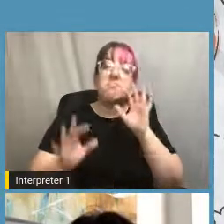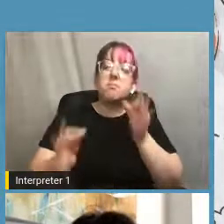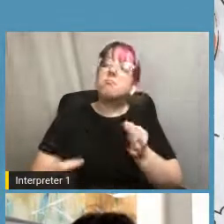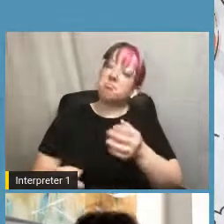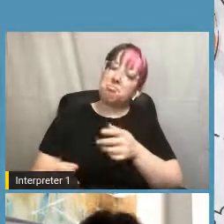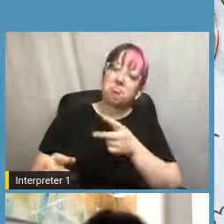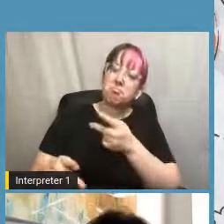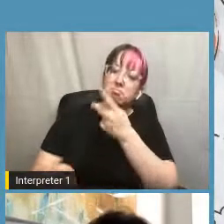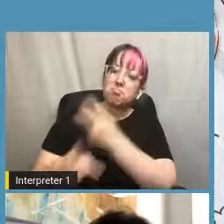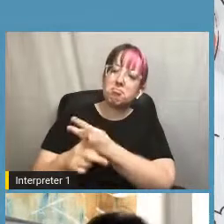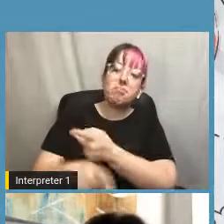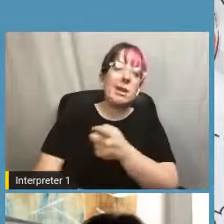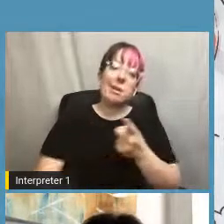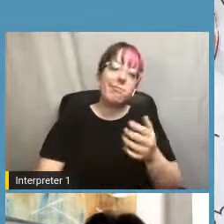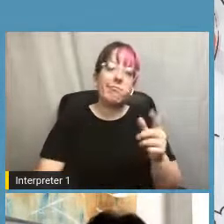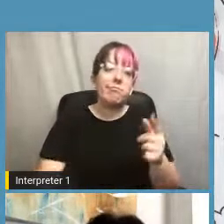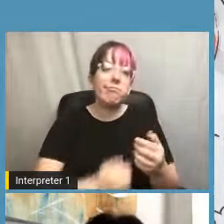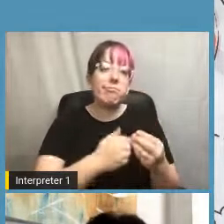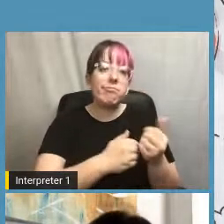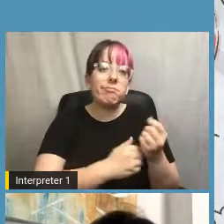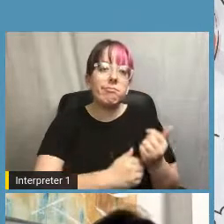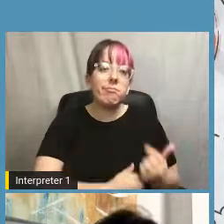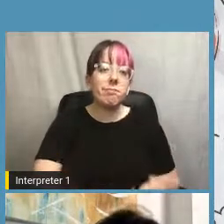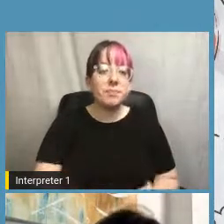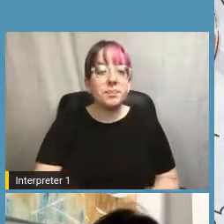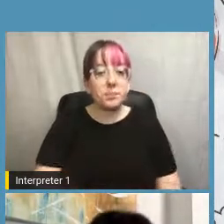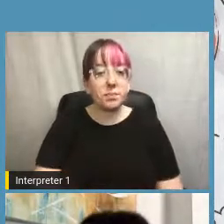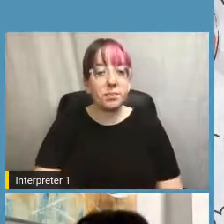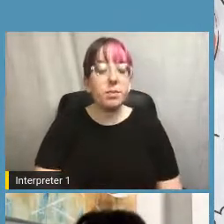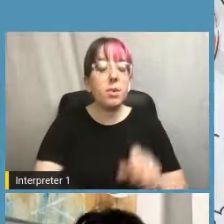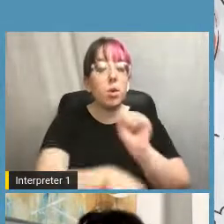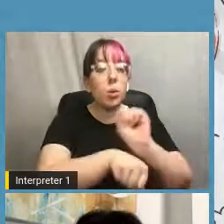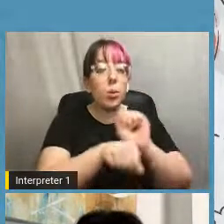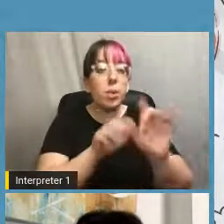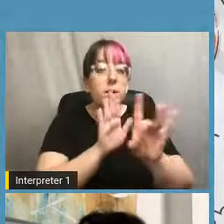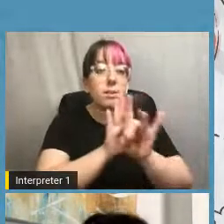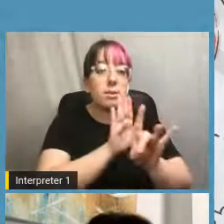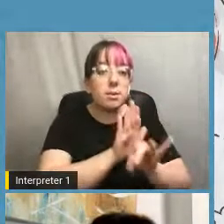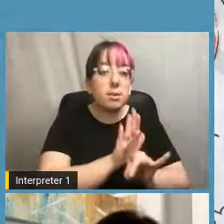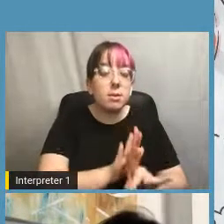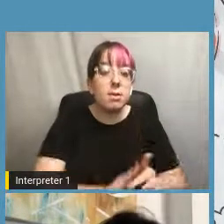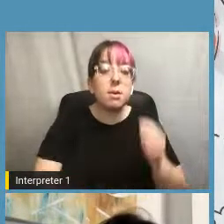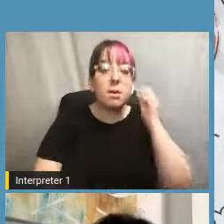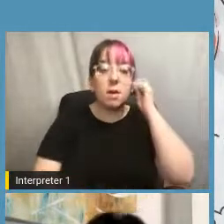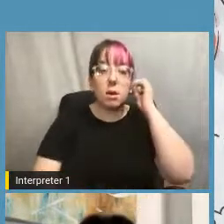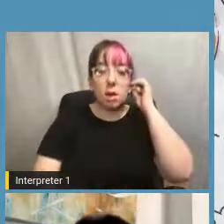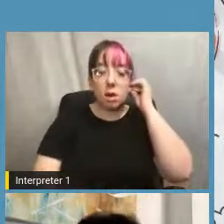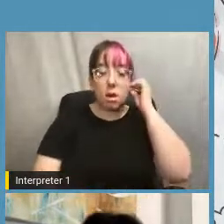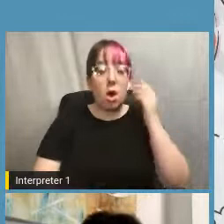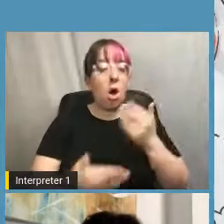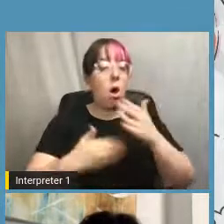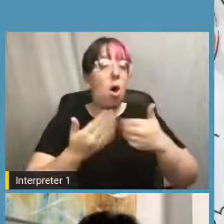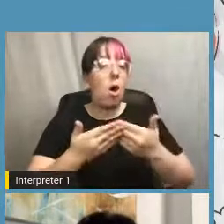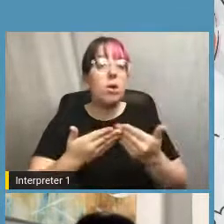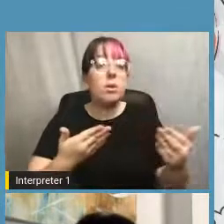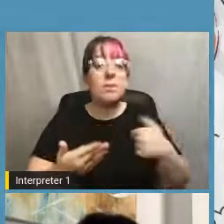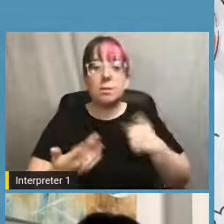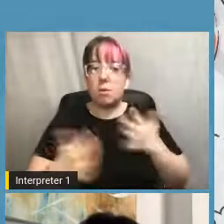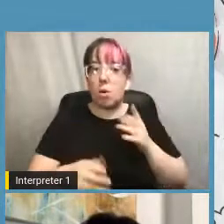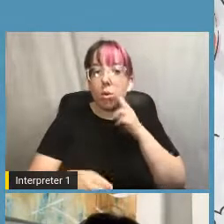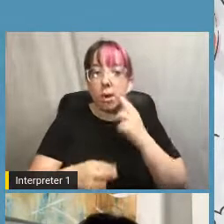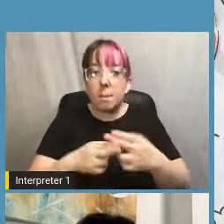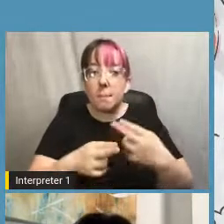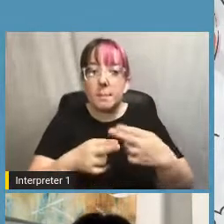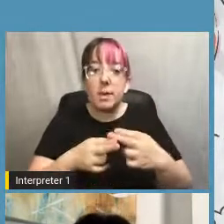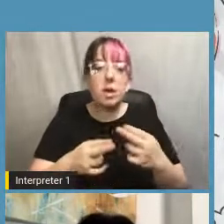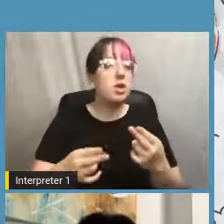then you move on with your work selection. And when you do this, again, keep in mind all the things that have been mentioned. Ideally, you want to use things you